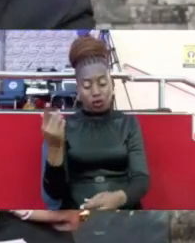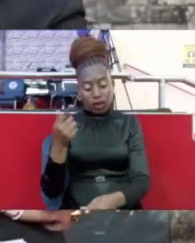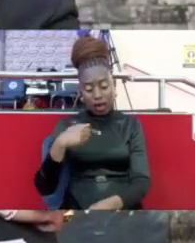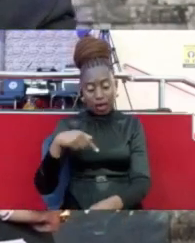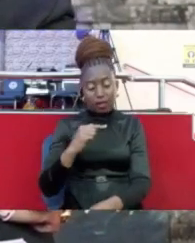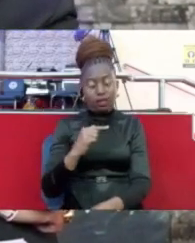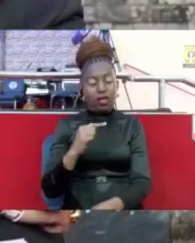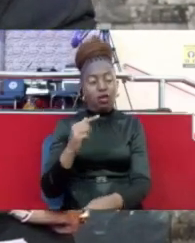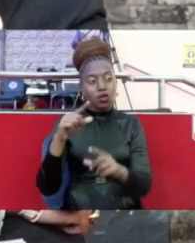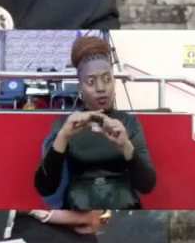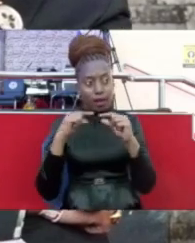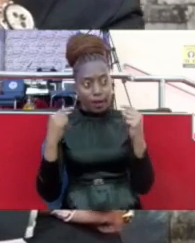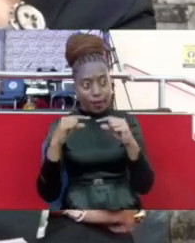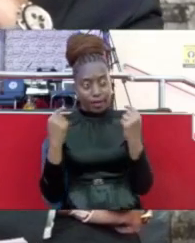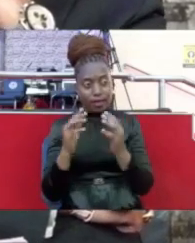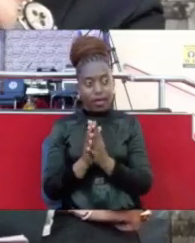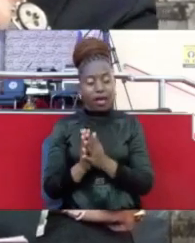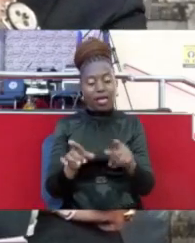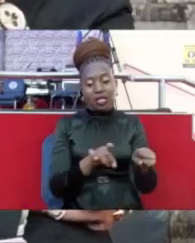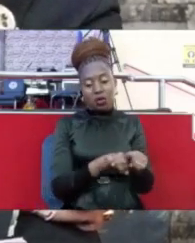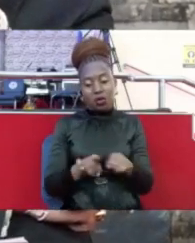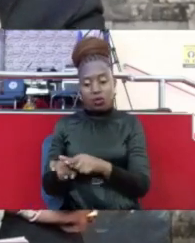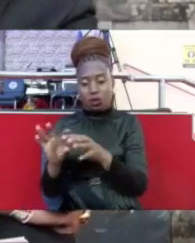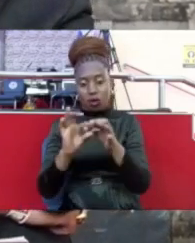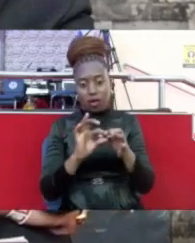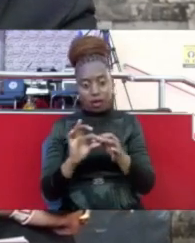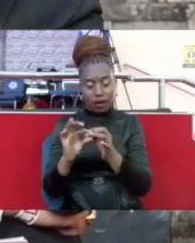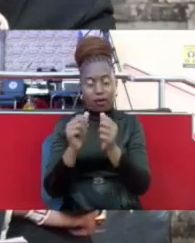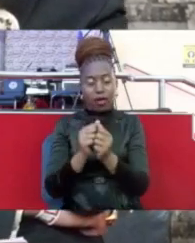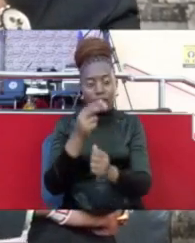He's also an associate with the Maasai Trust.